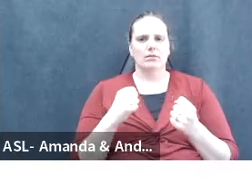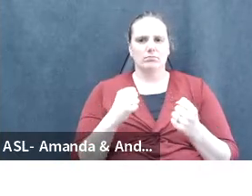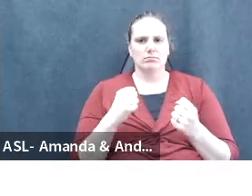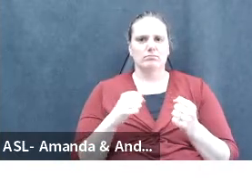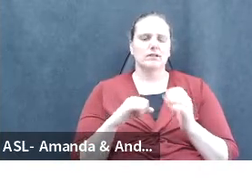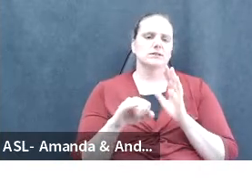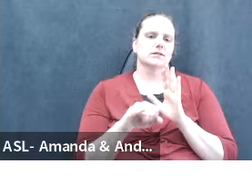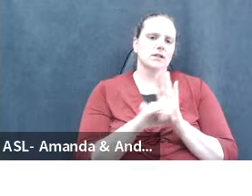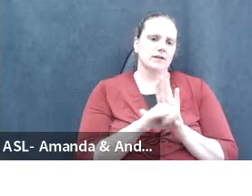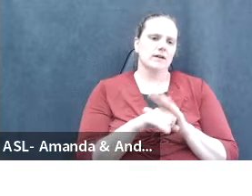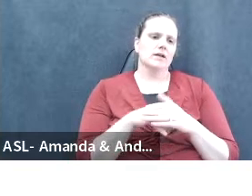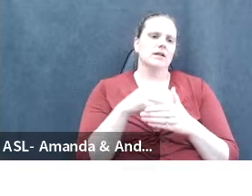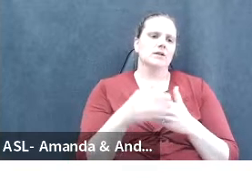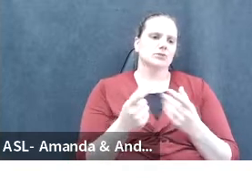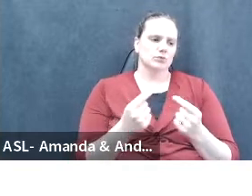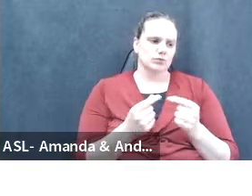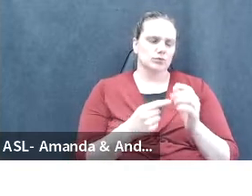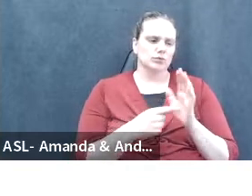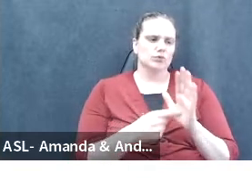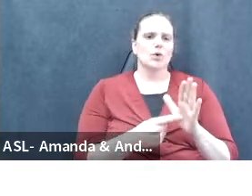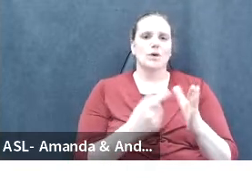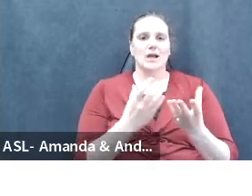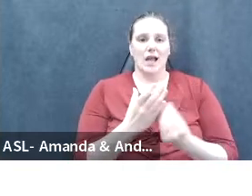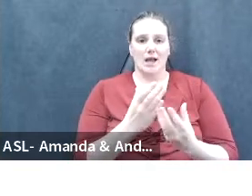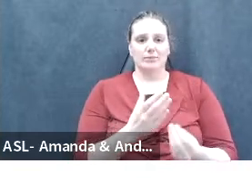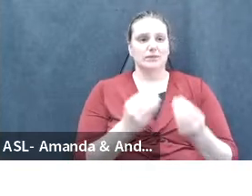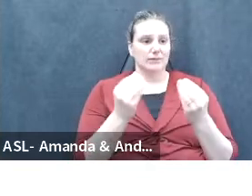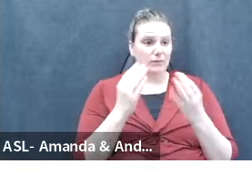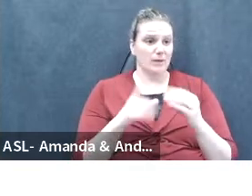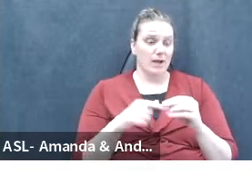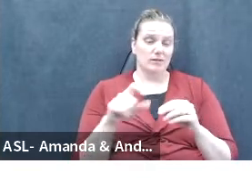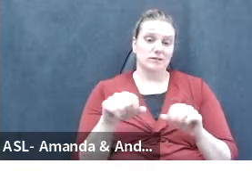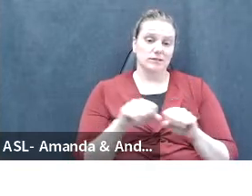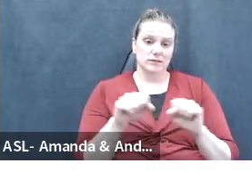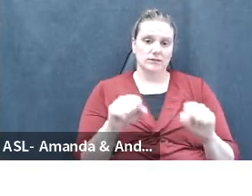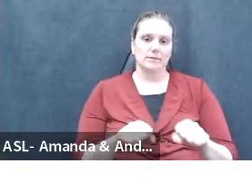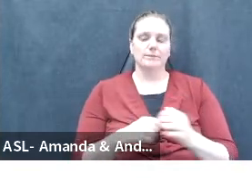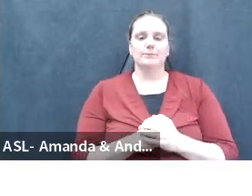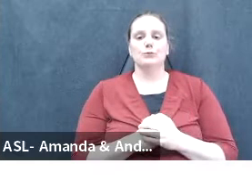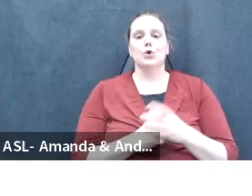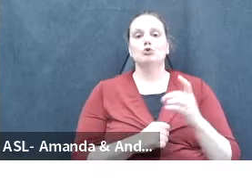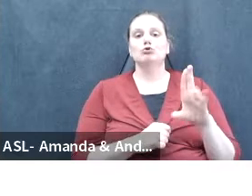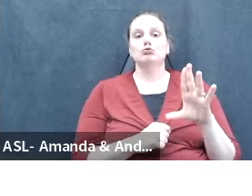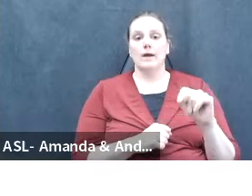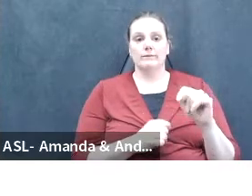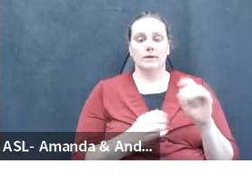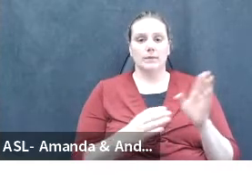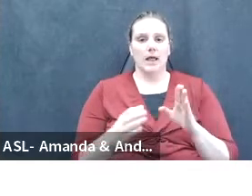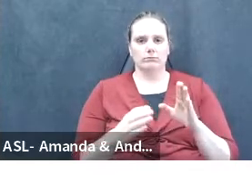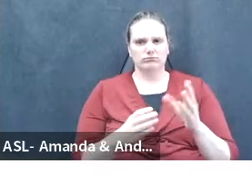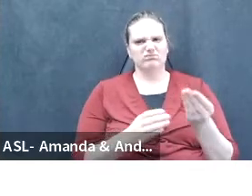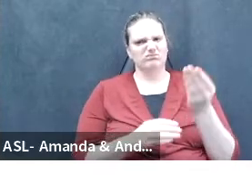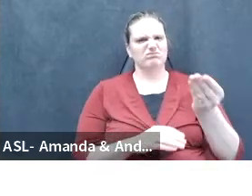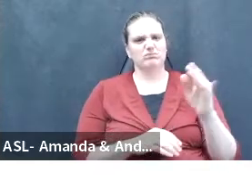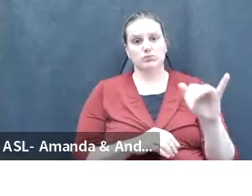identifies next steps to address gaps and information about needed systems. The draft plan, again, that was submitted in